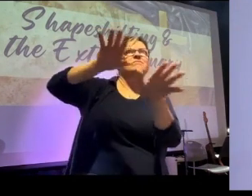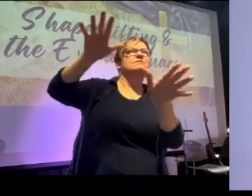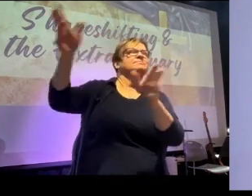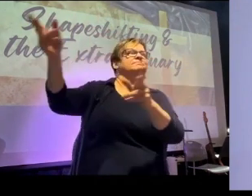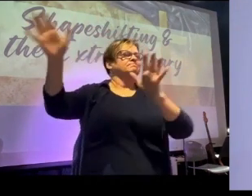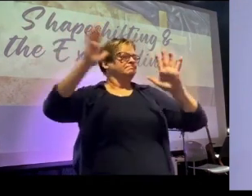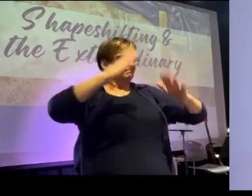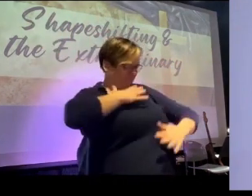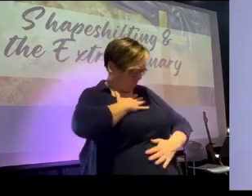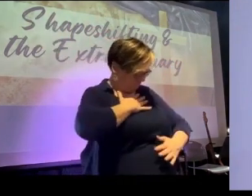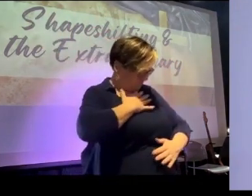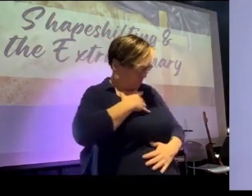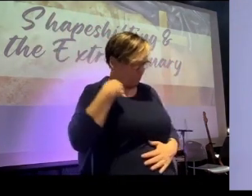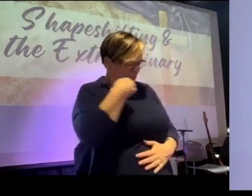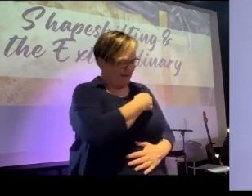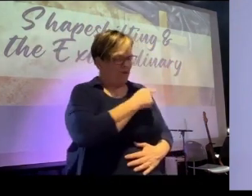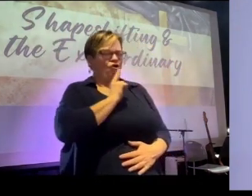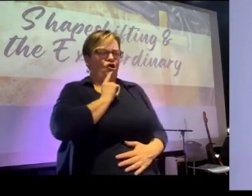to the root chakra.